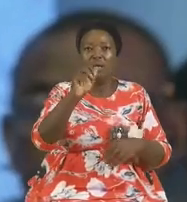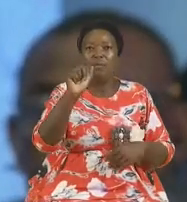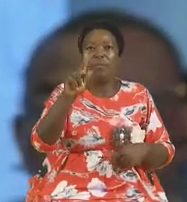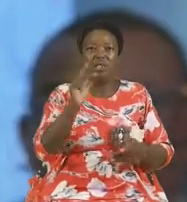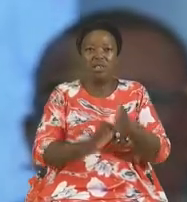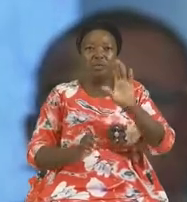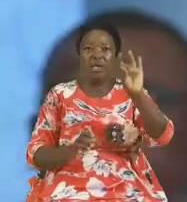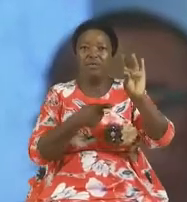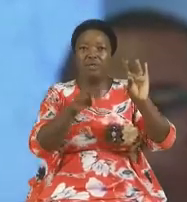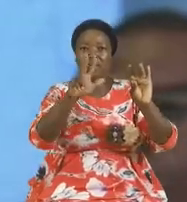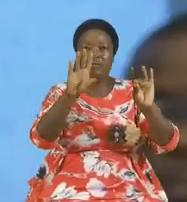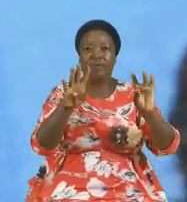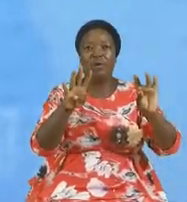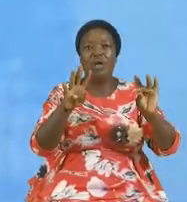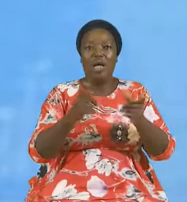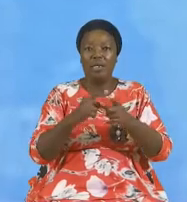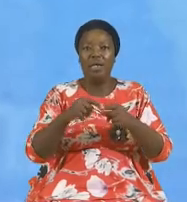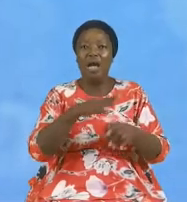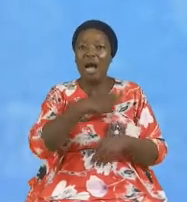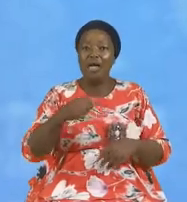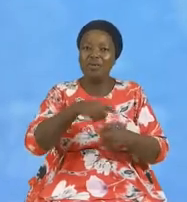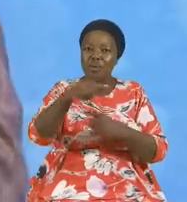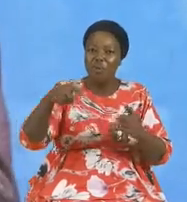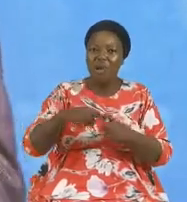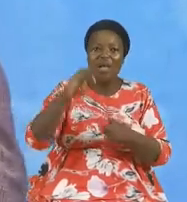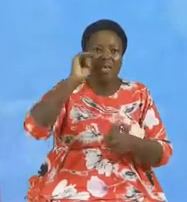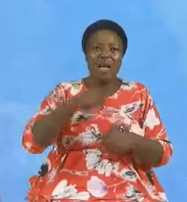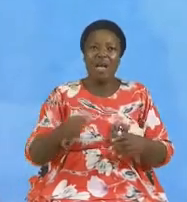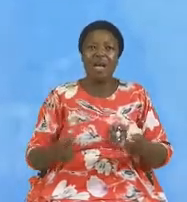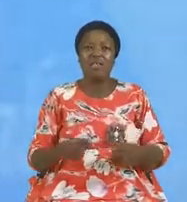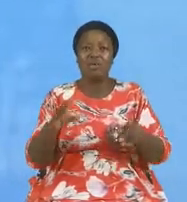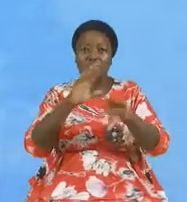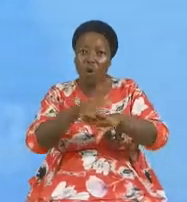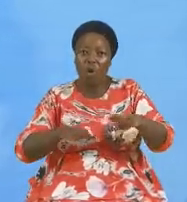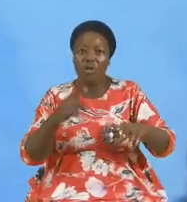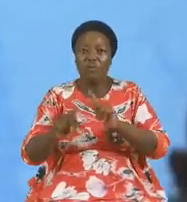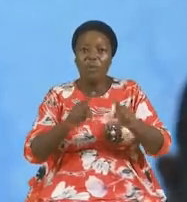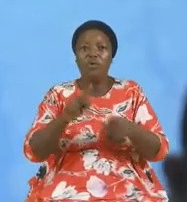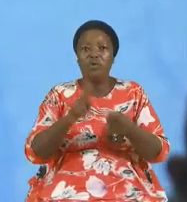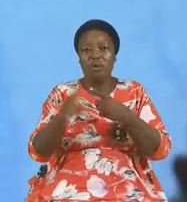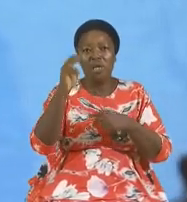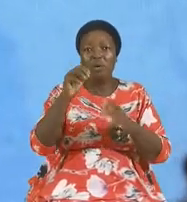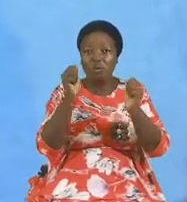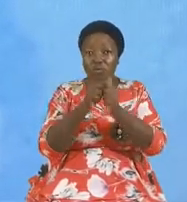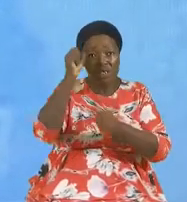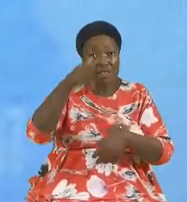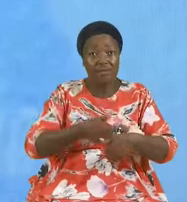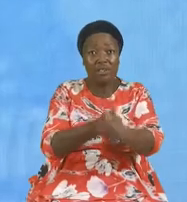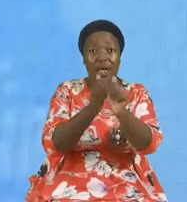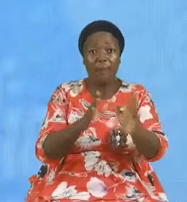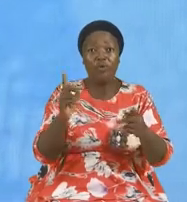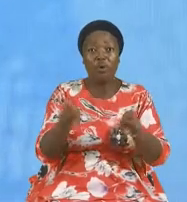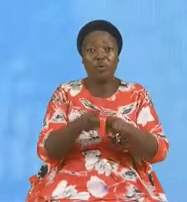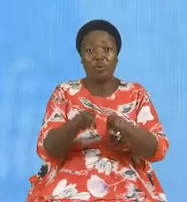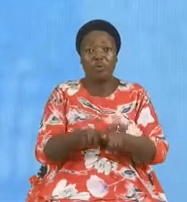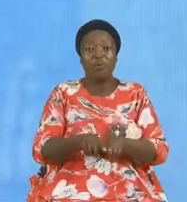at what Jesus said in Mark chapter 8 verse 34. And when he had called the people